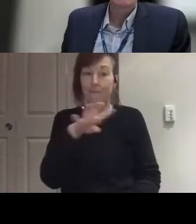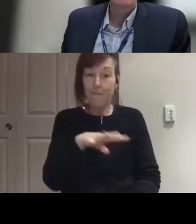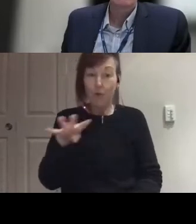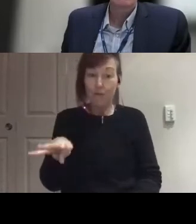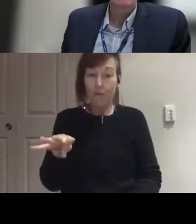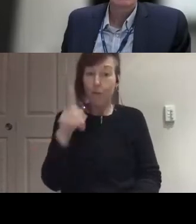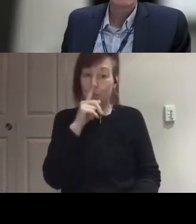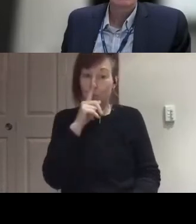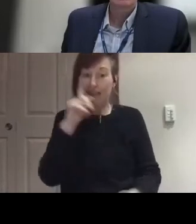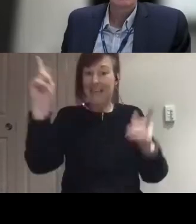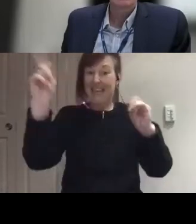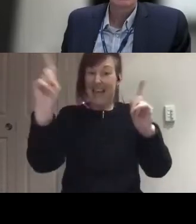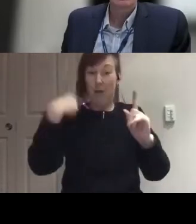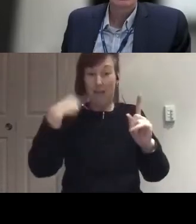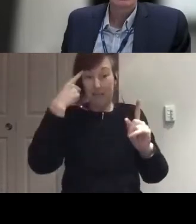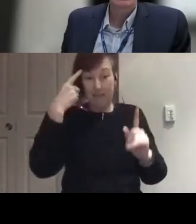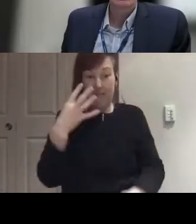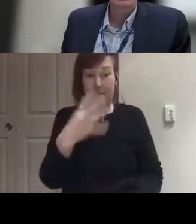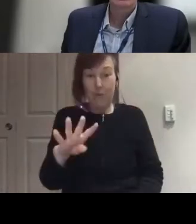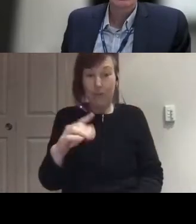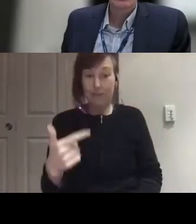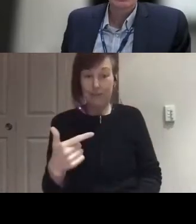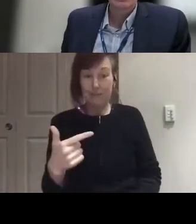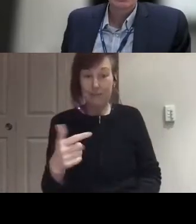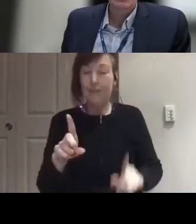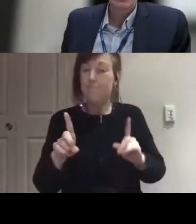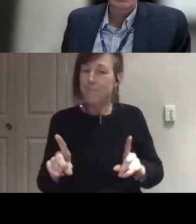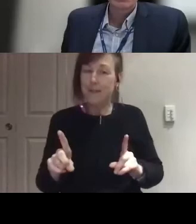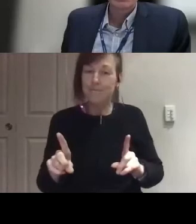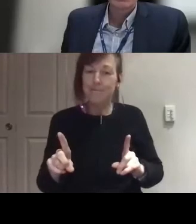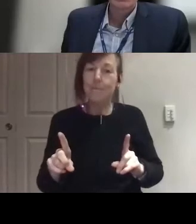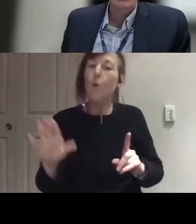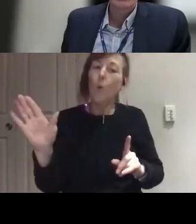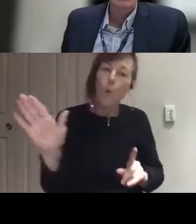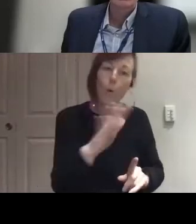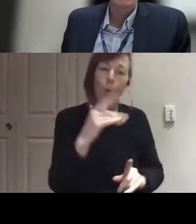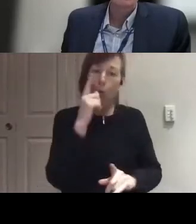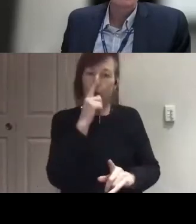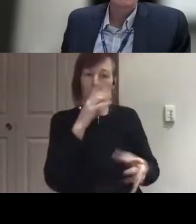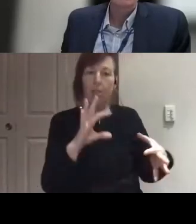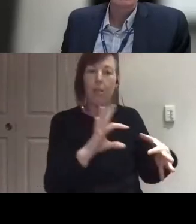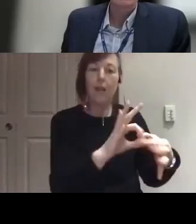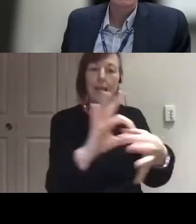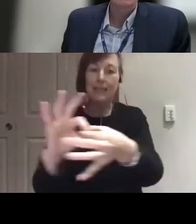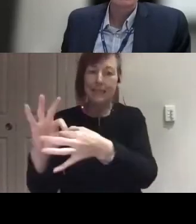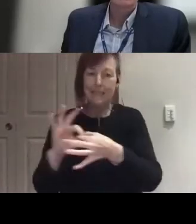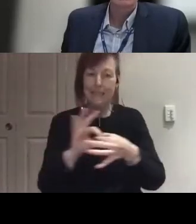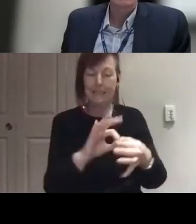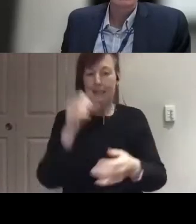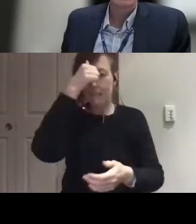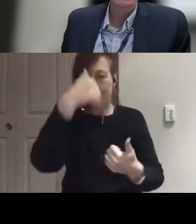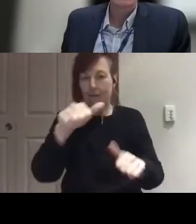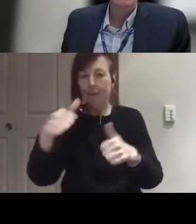47. But there are no genuine mystery cases at the moment. Everything is linkable. It's across at least